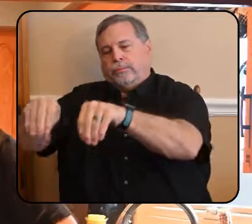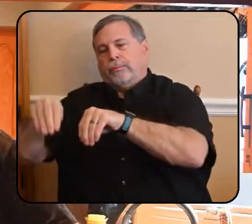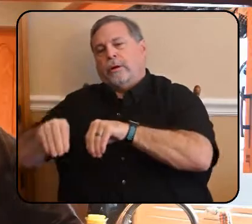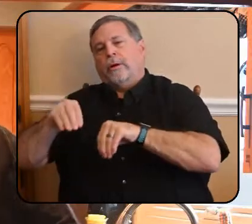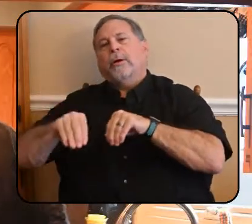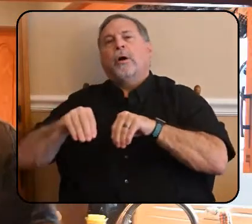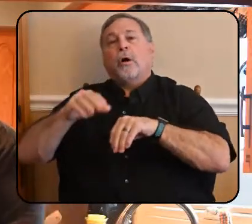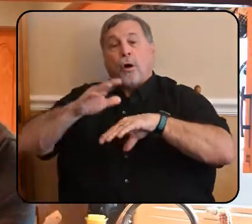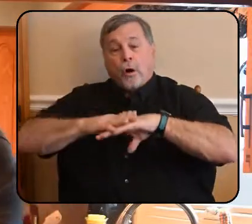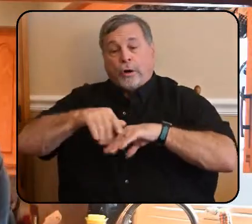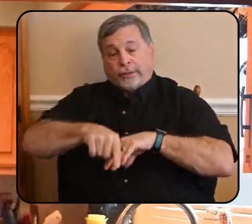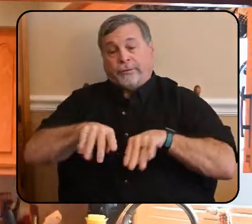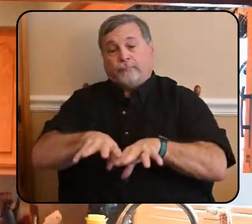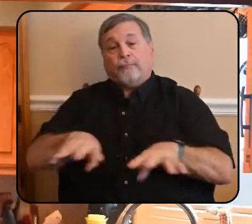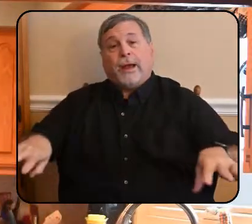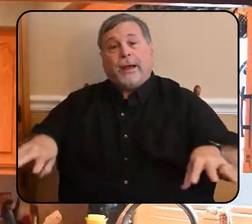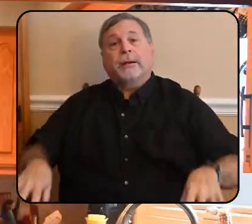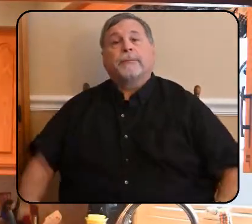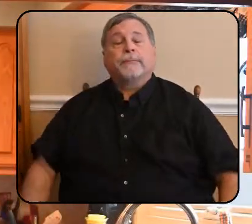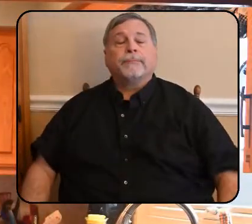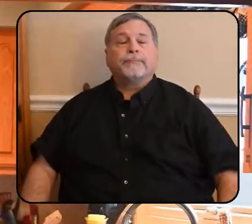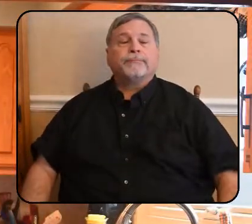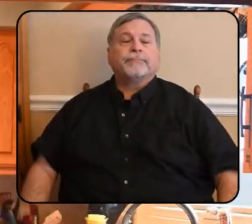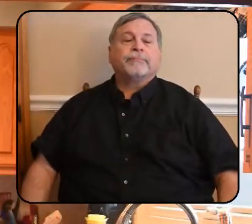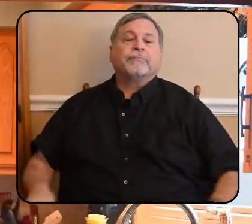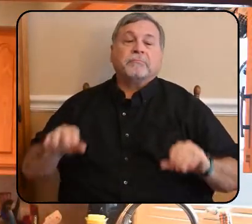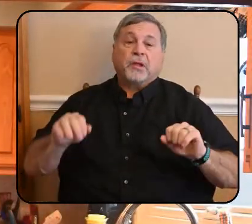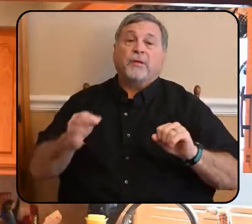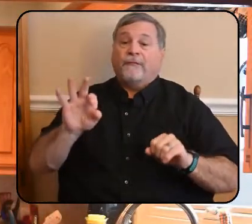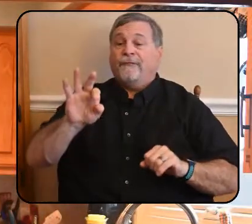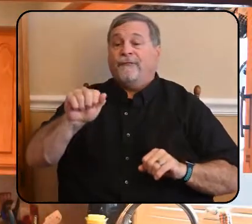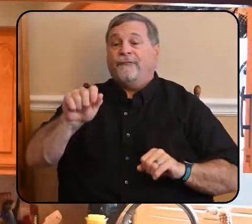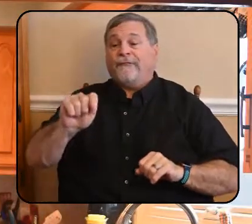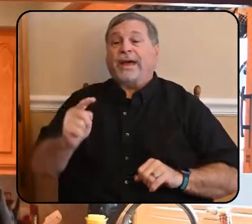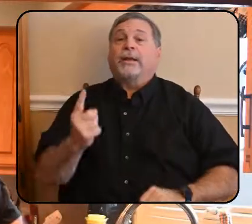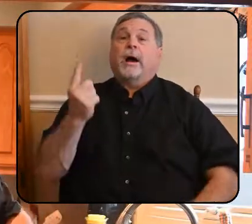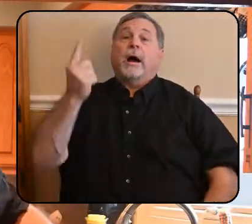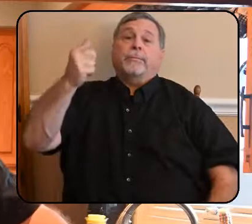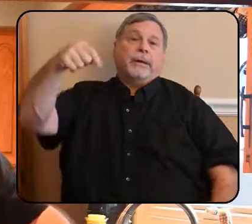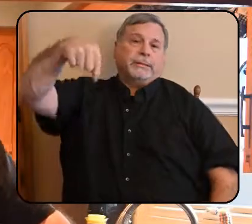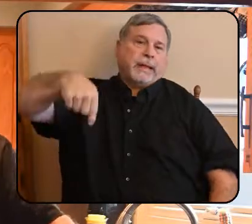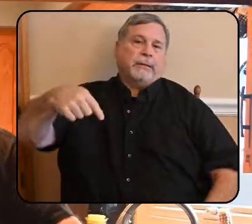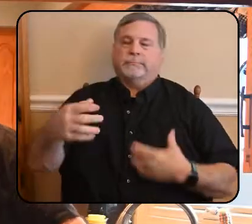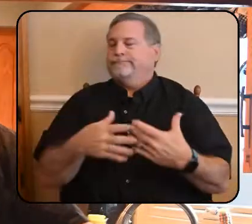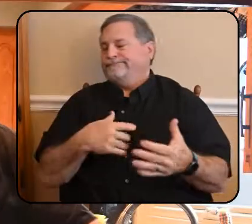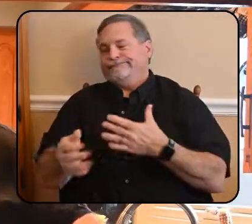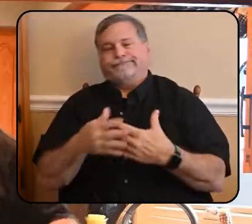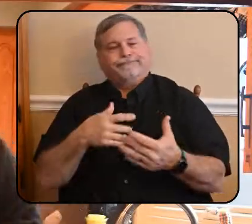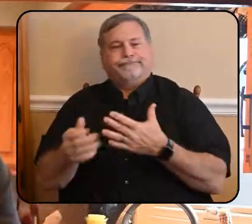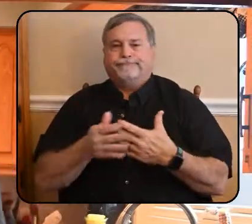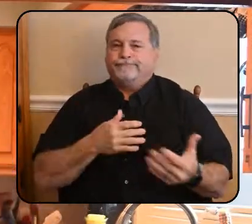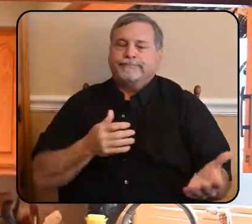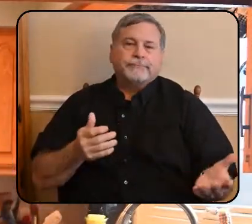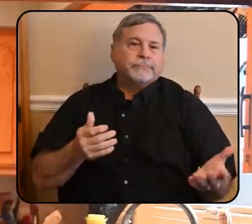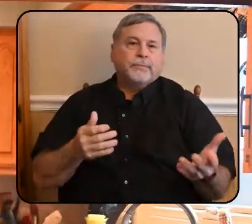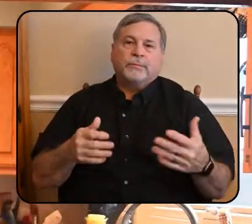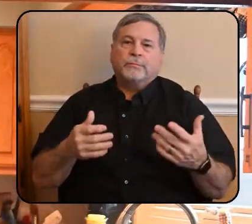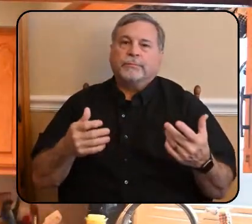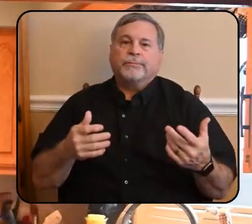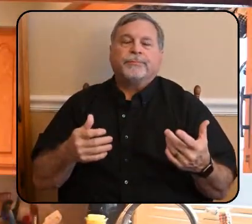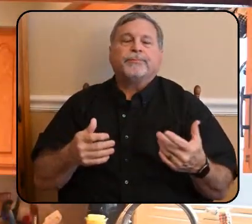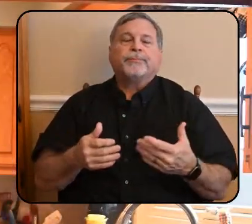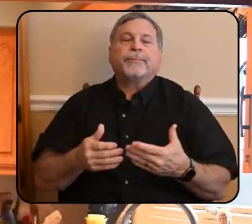rack. Now you can do it fat up, you can do it fat down, whatever you want to do, whatever works for you the best.